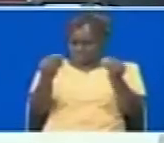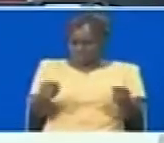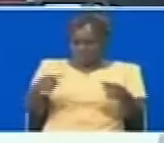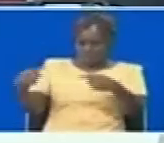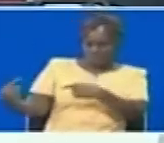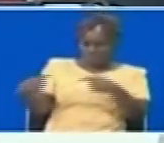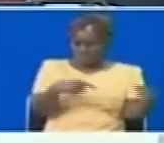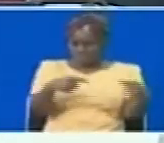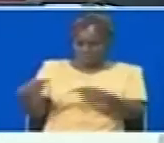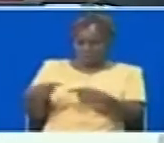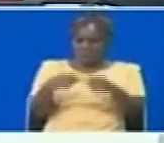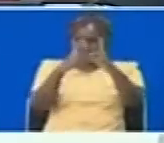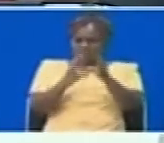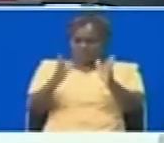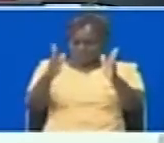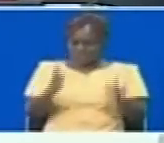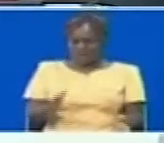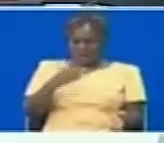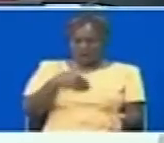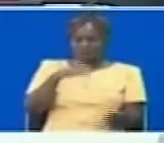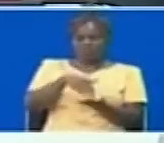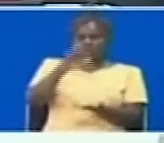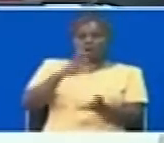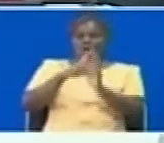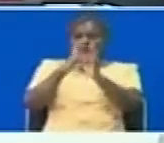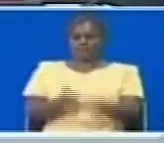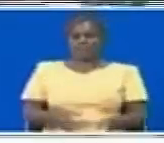the conflict. KTN's Francis Ontomwa reports.